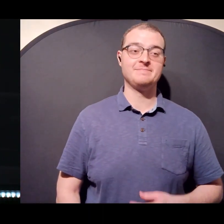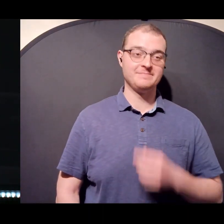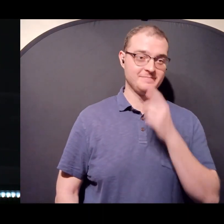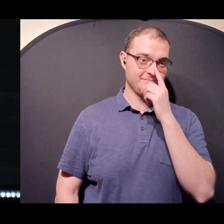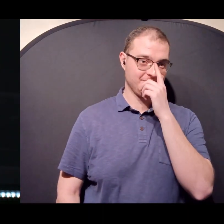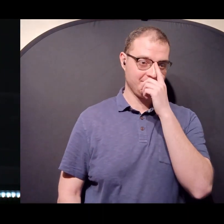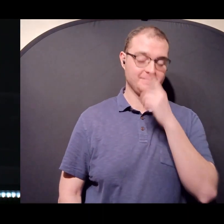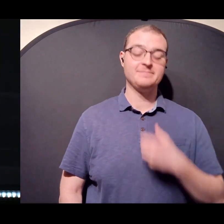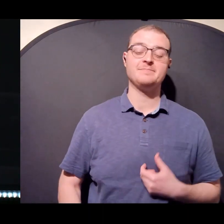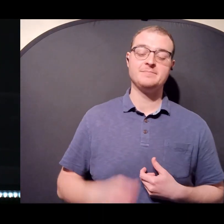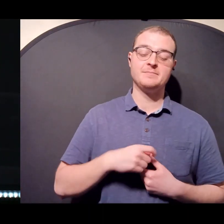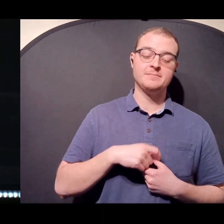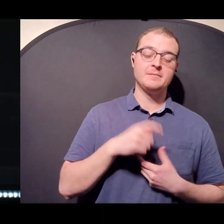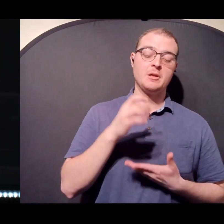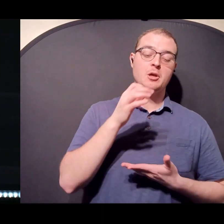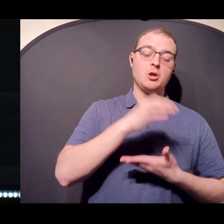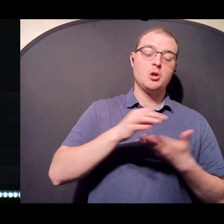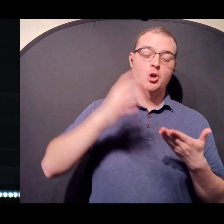Just